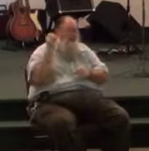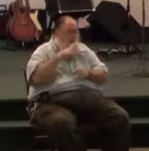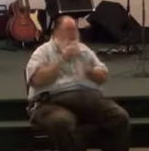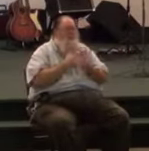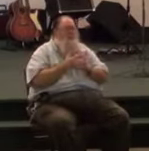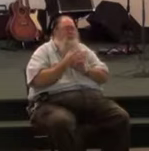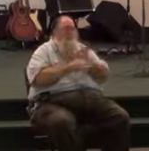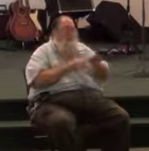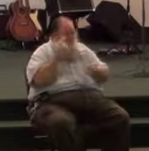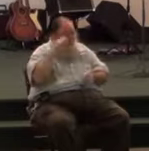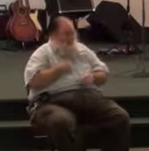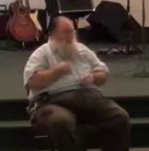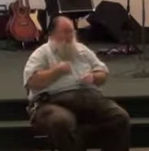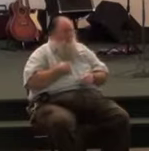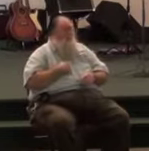of Christ.